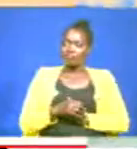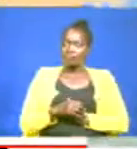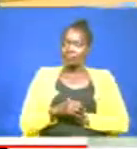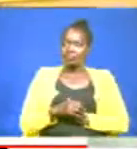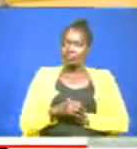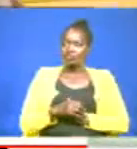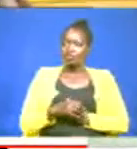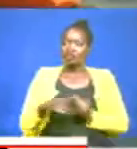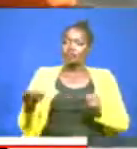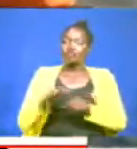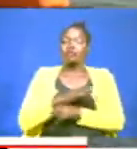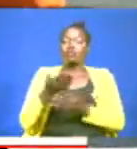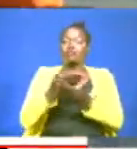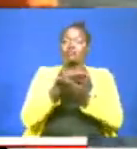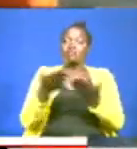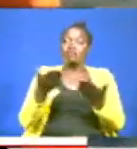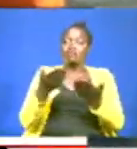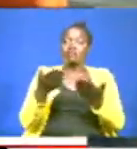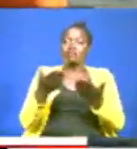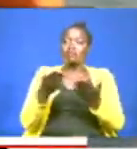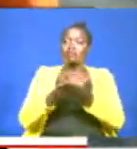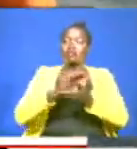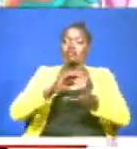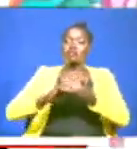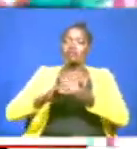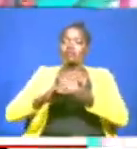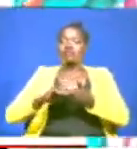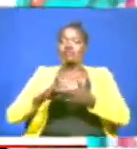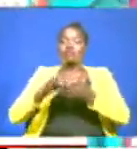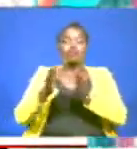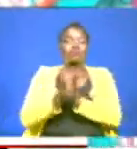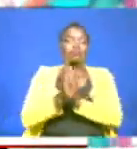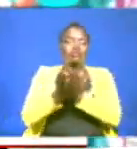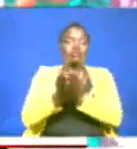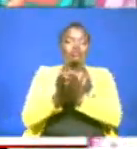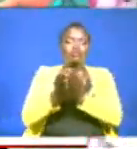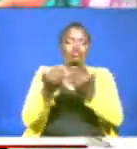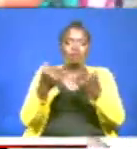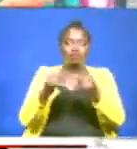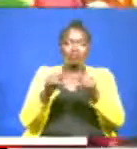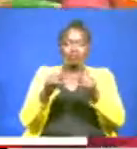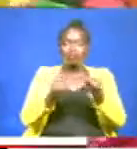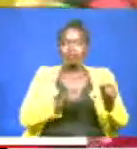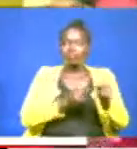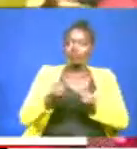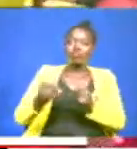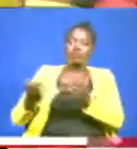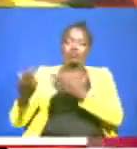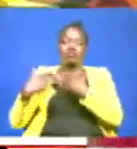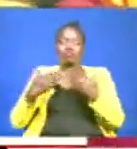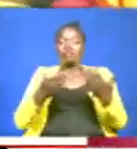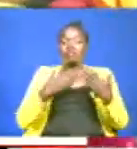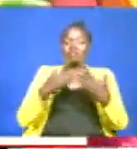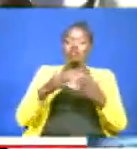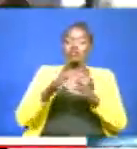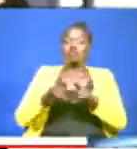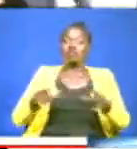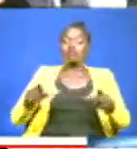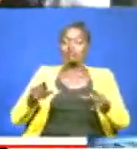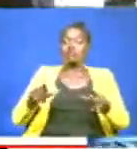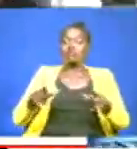Most of the revelers on the beaches were engaged in water sports, camel rides, and sunbathing along the shorelines of